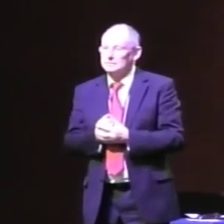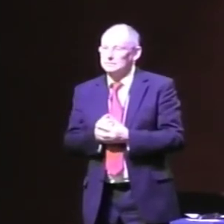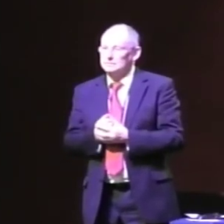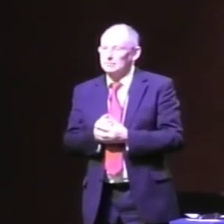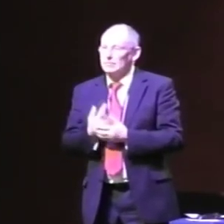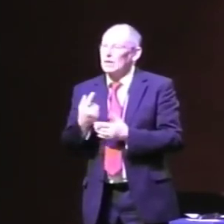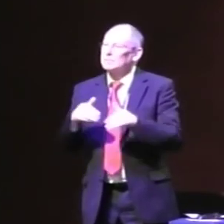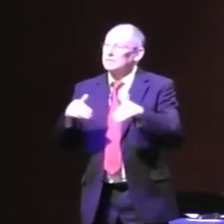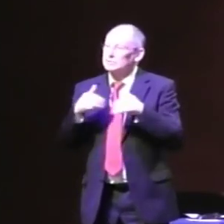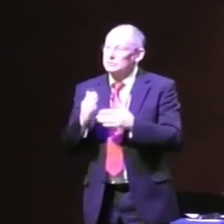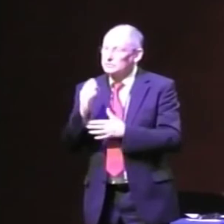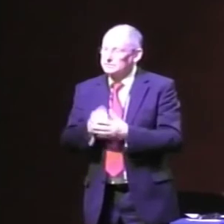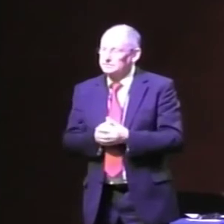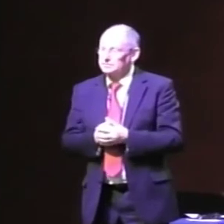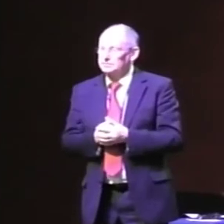Any abstentions?